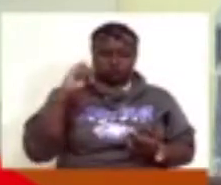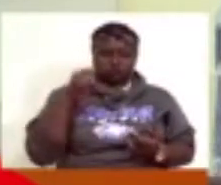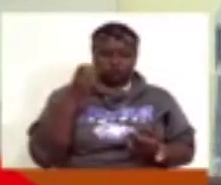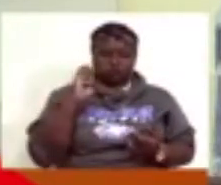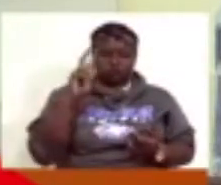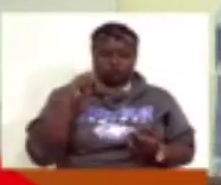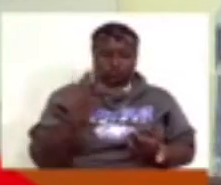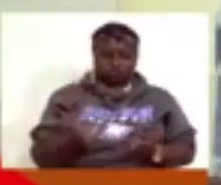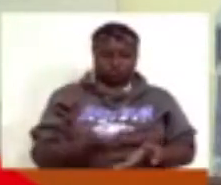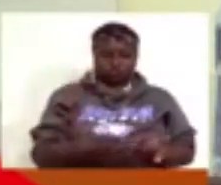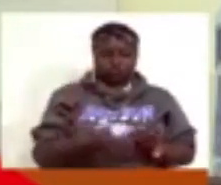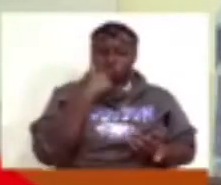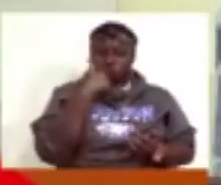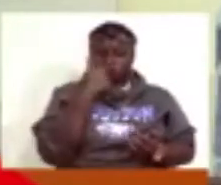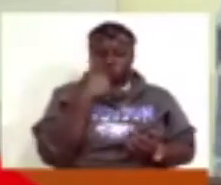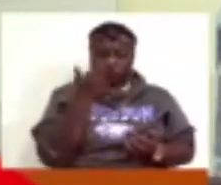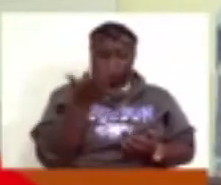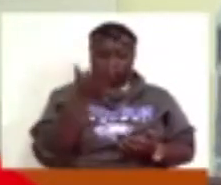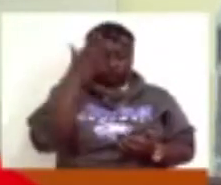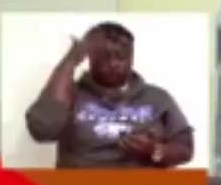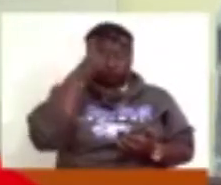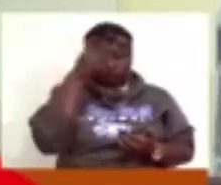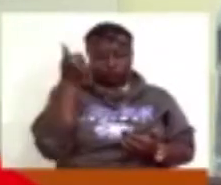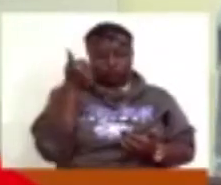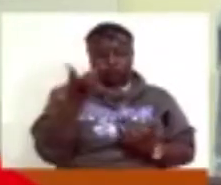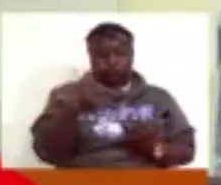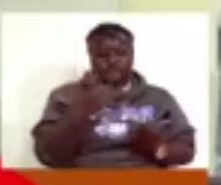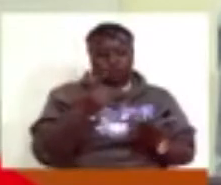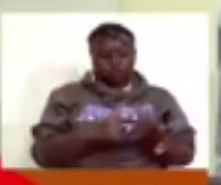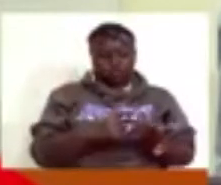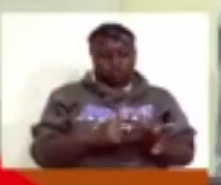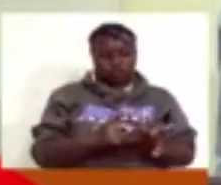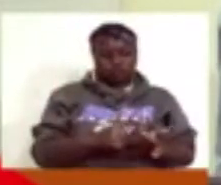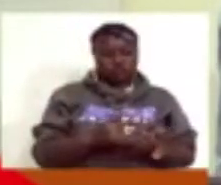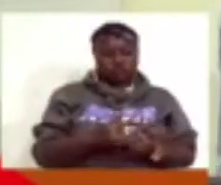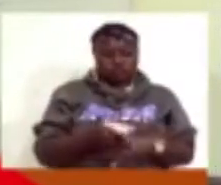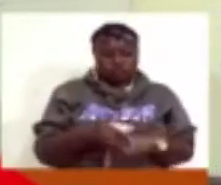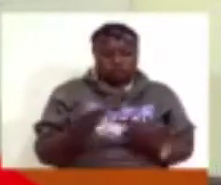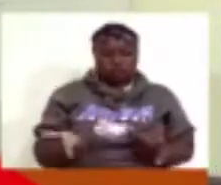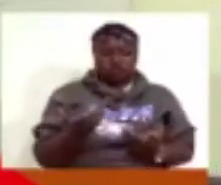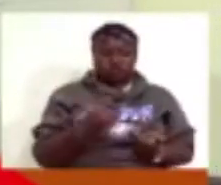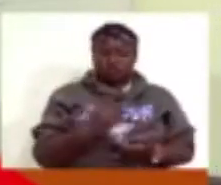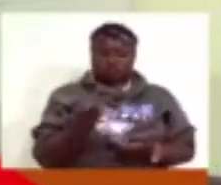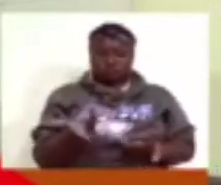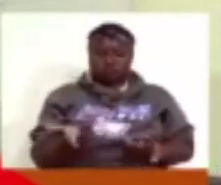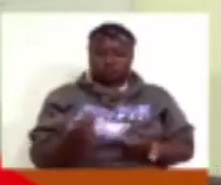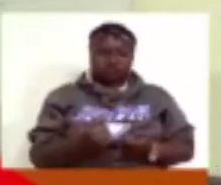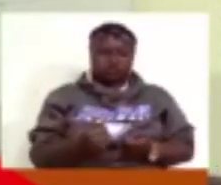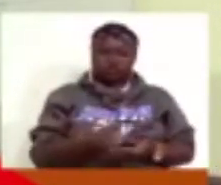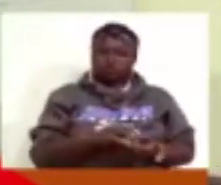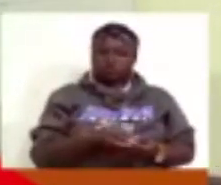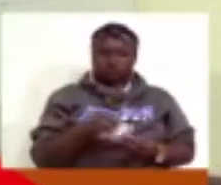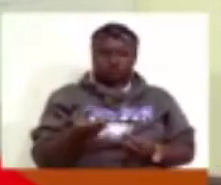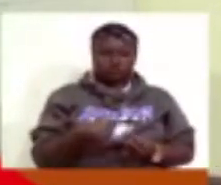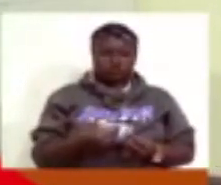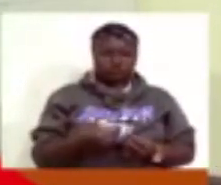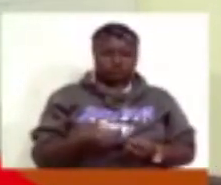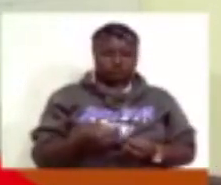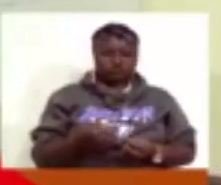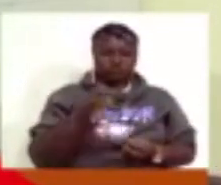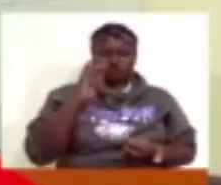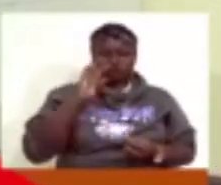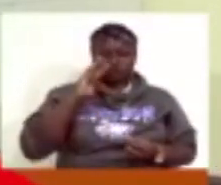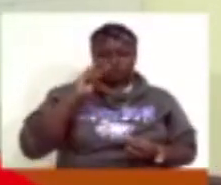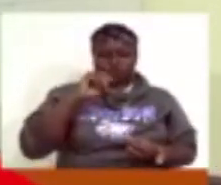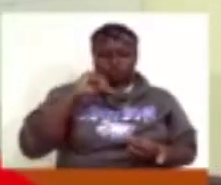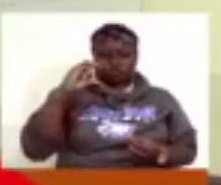who, because of their numbers and how their demographics, they cannot be able to sponsor even an MC or